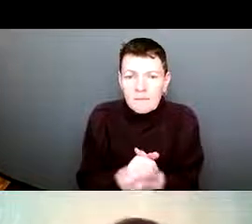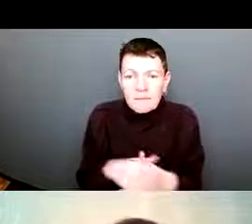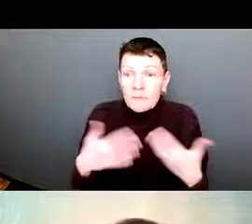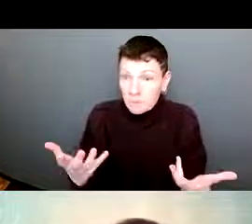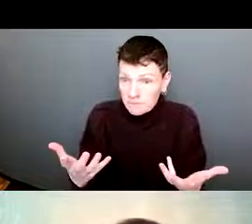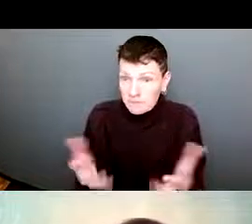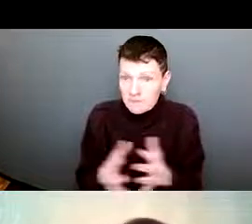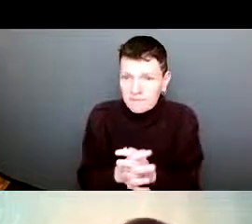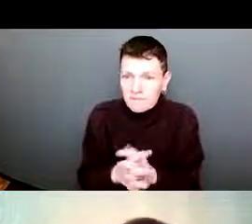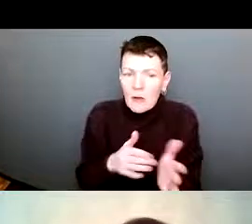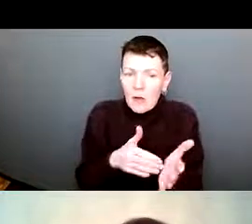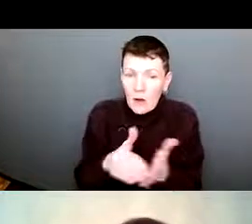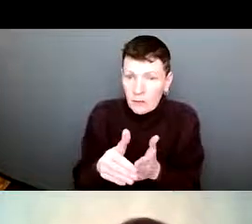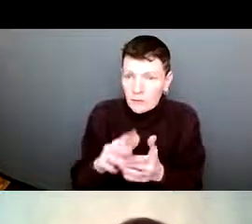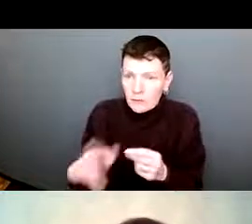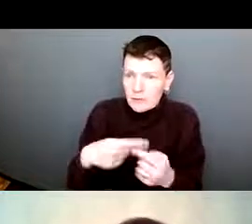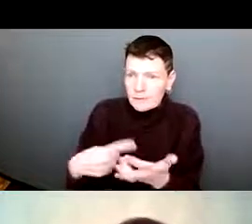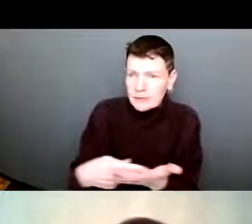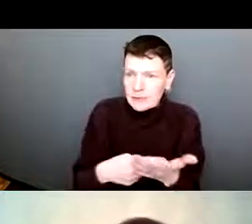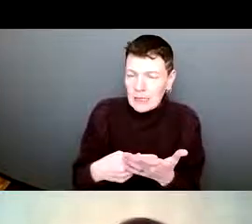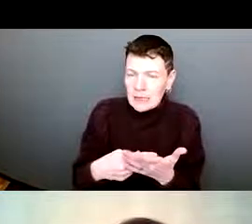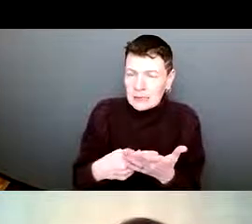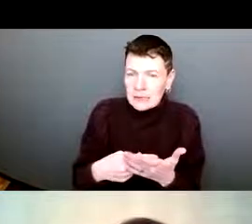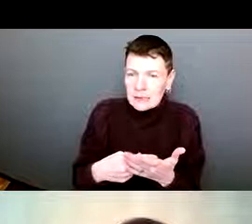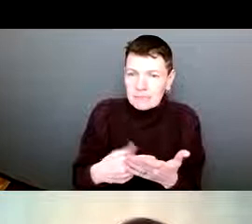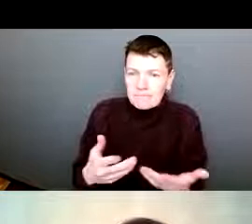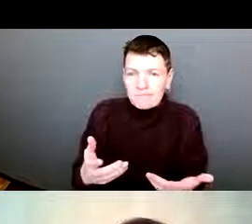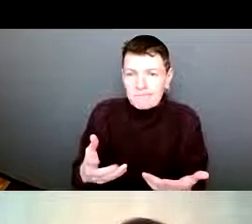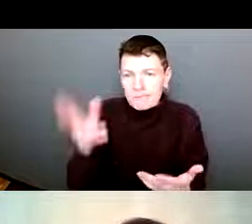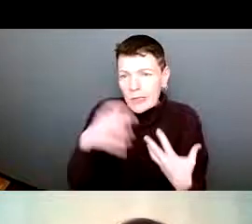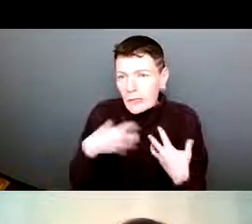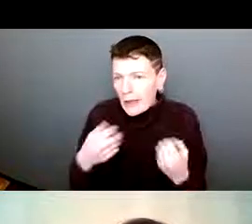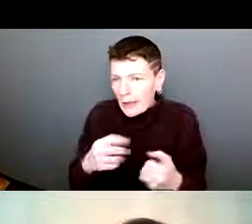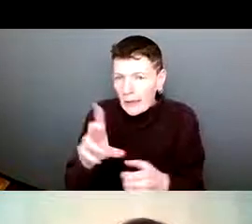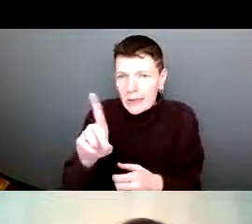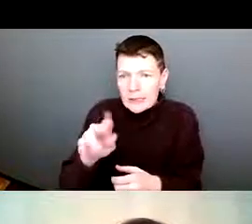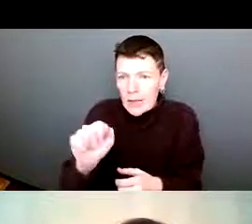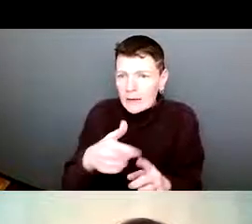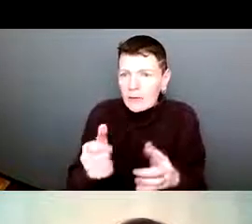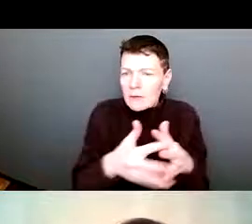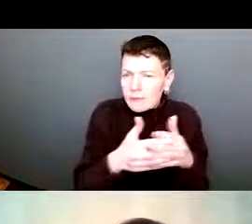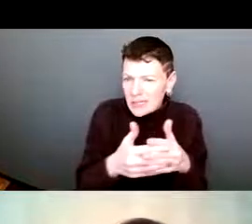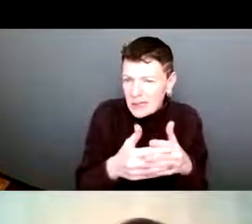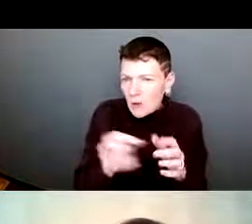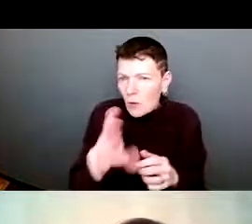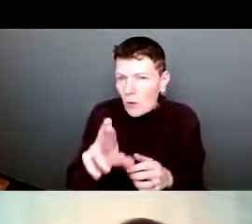So often when we discuss hearing health, the data we use is European or US. So it's